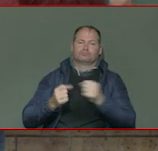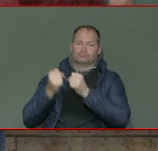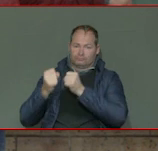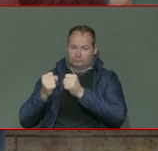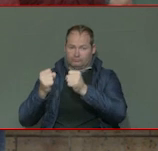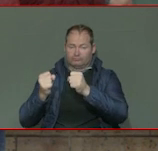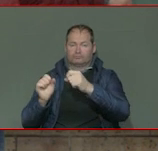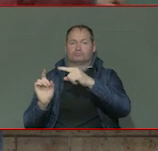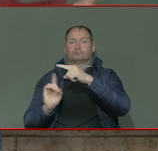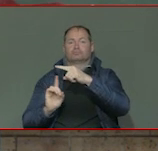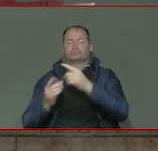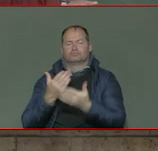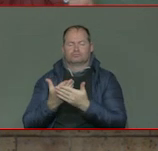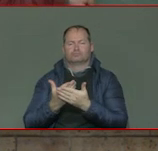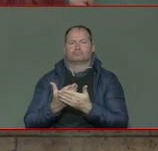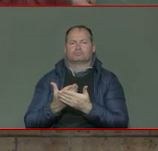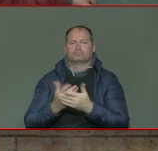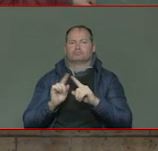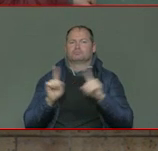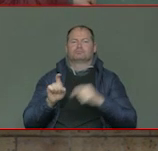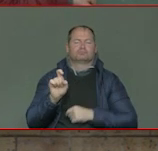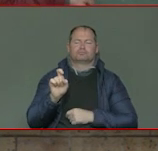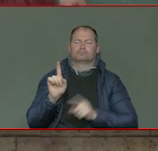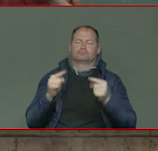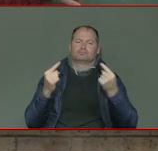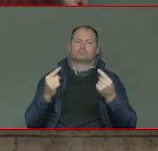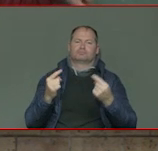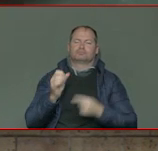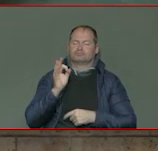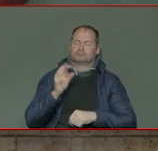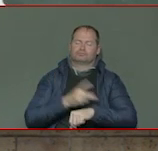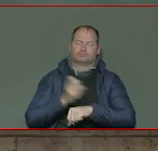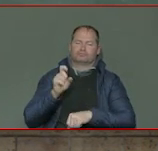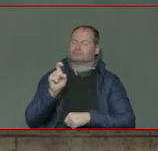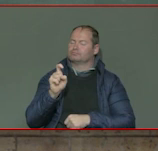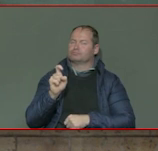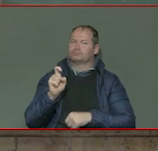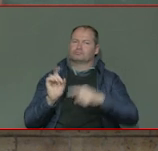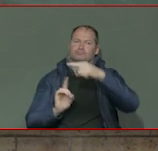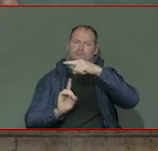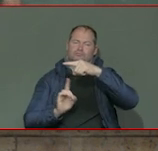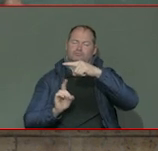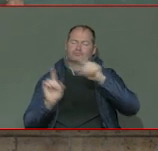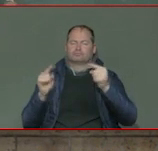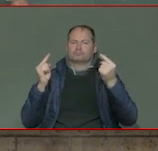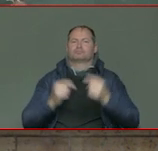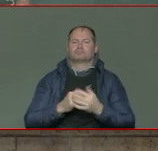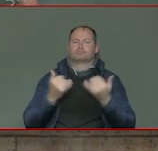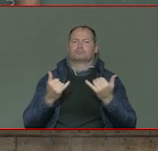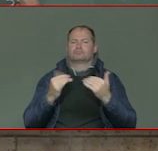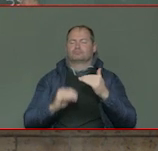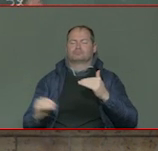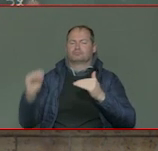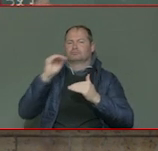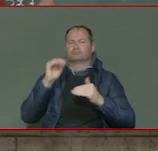the denominator, but not x if we're differentiating it. So let's first take it to the top line. So this becomes